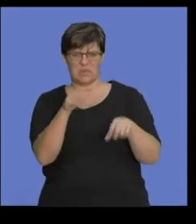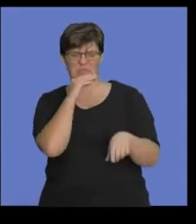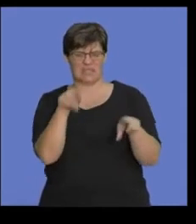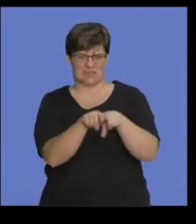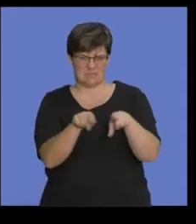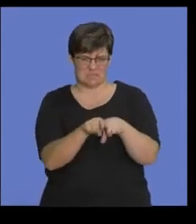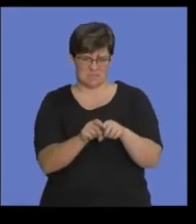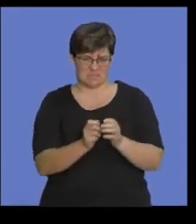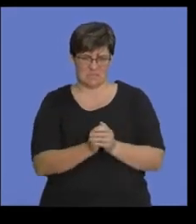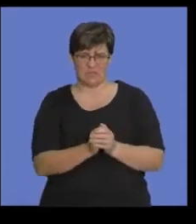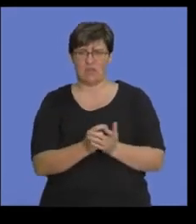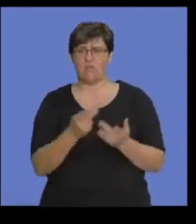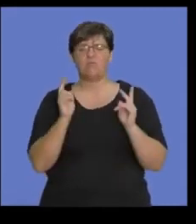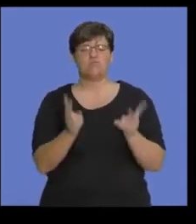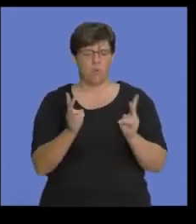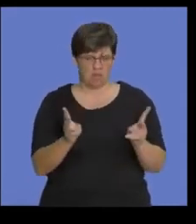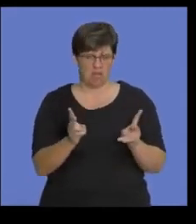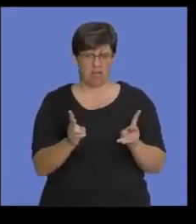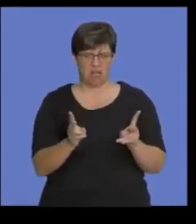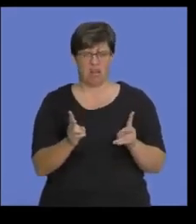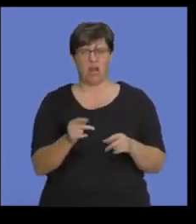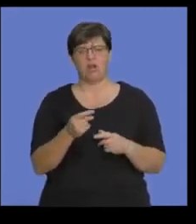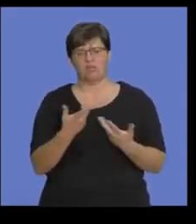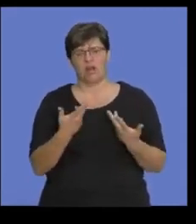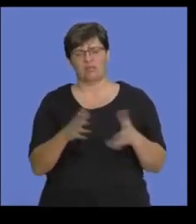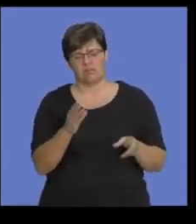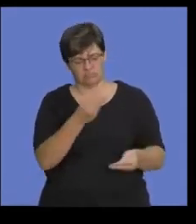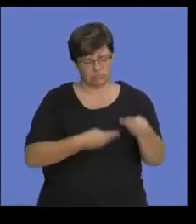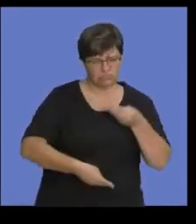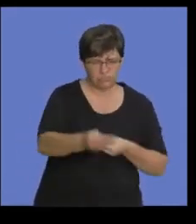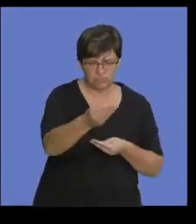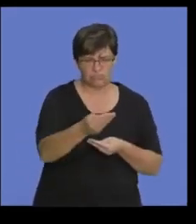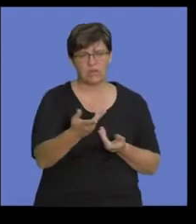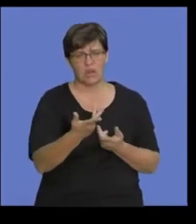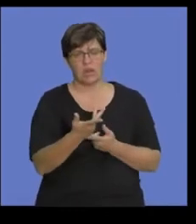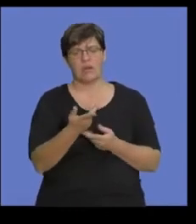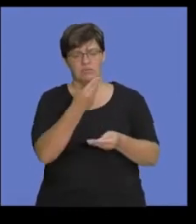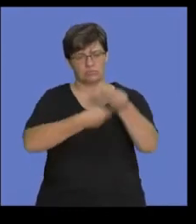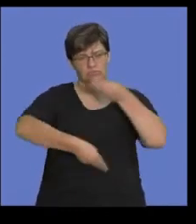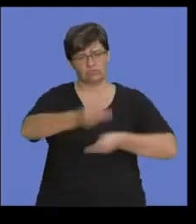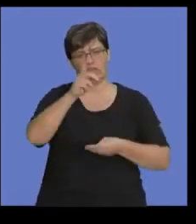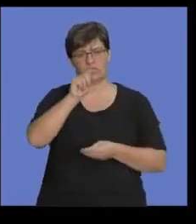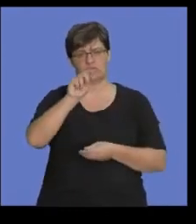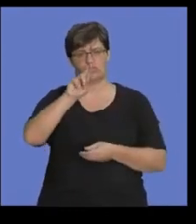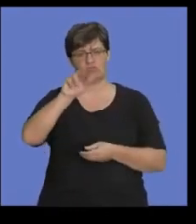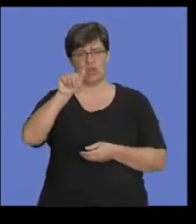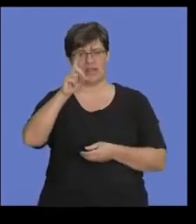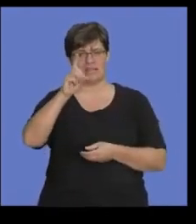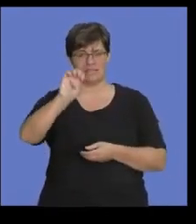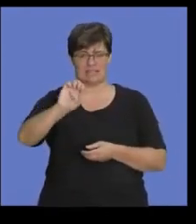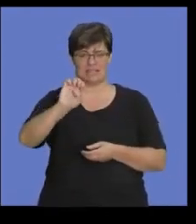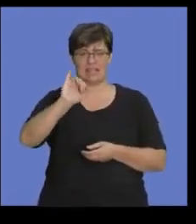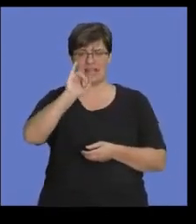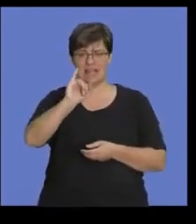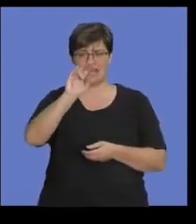one and the same thing, but at times they normally use in the value trade in value. So at times they